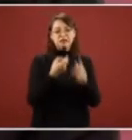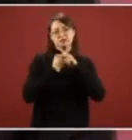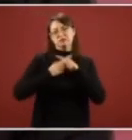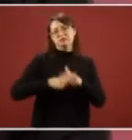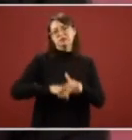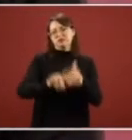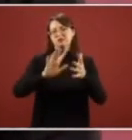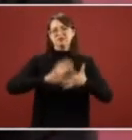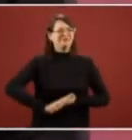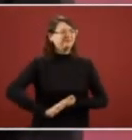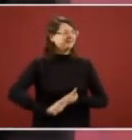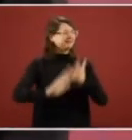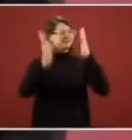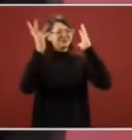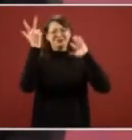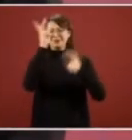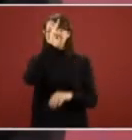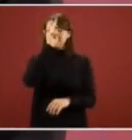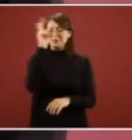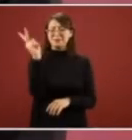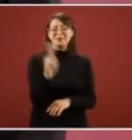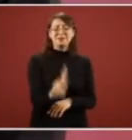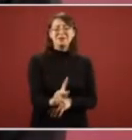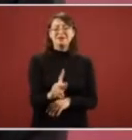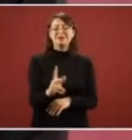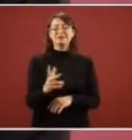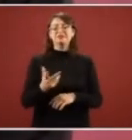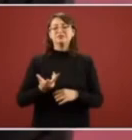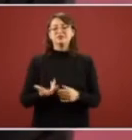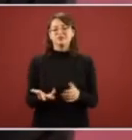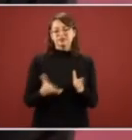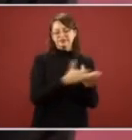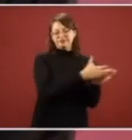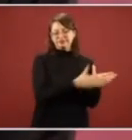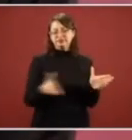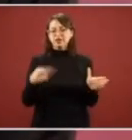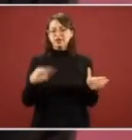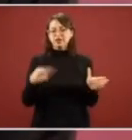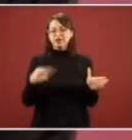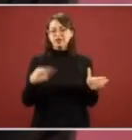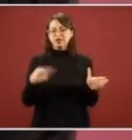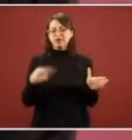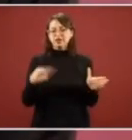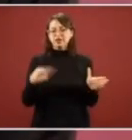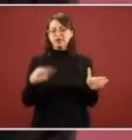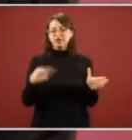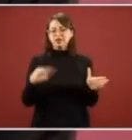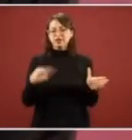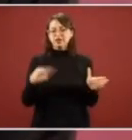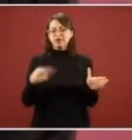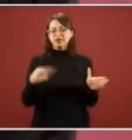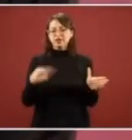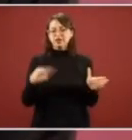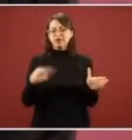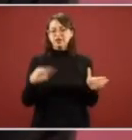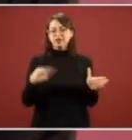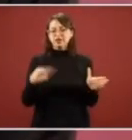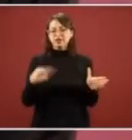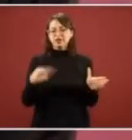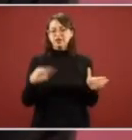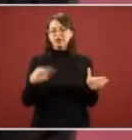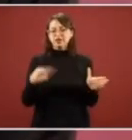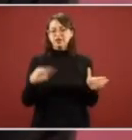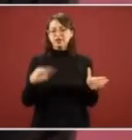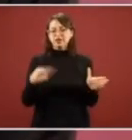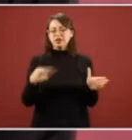Toda la descomposición que significó el periodo neoliberal. All the destruction that